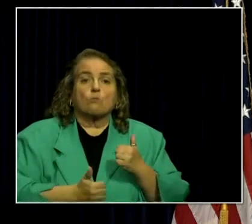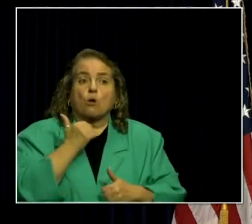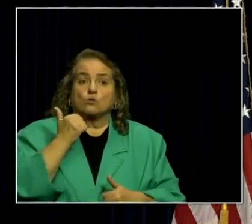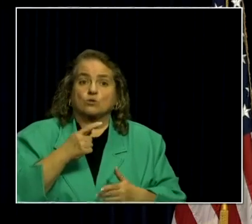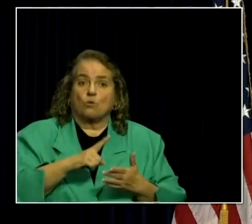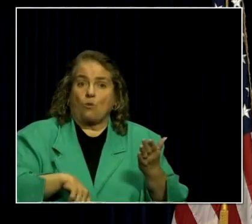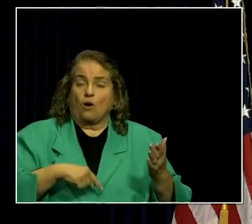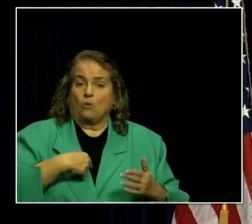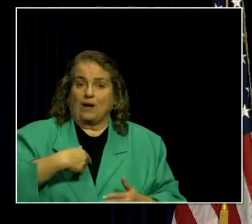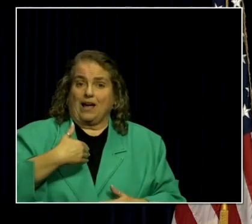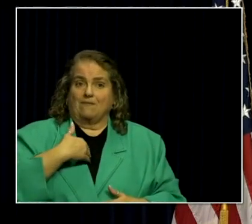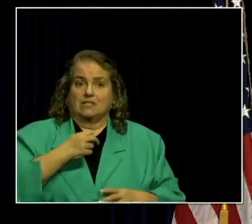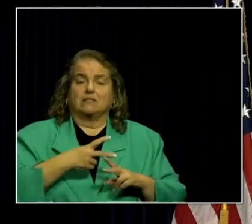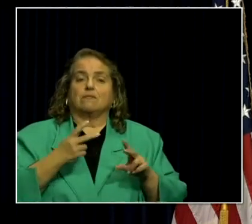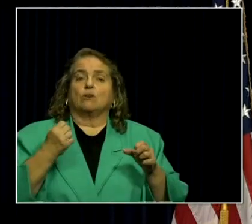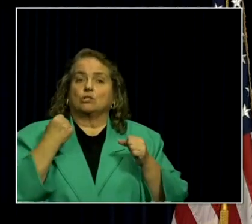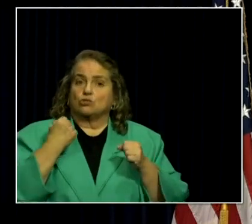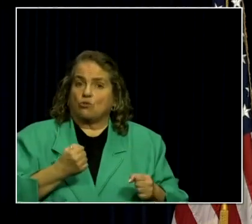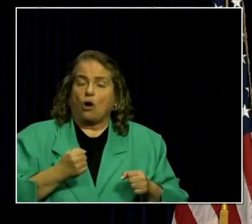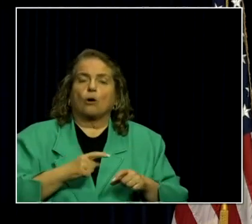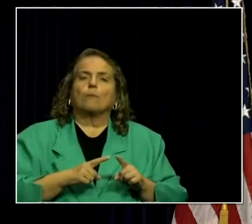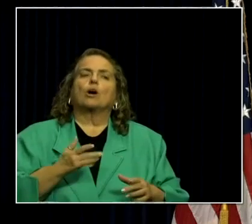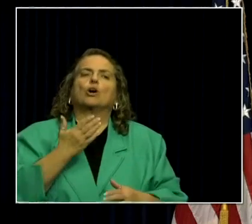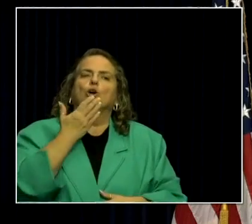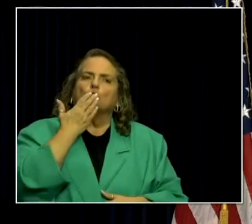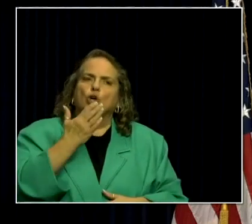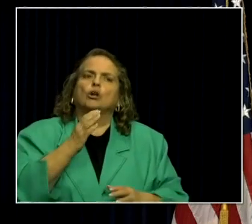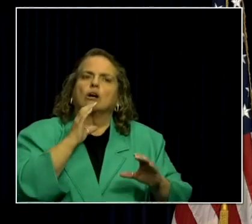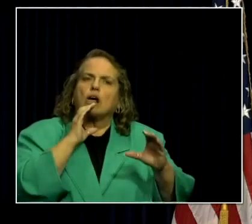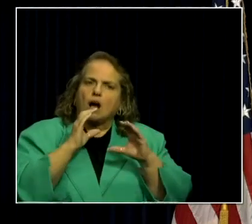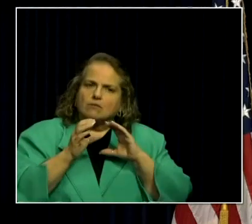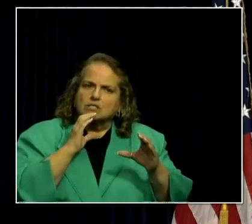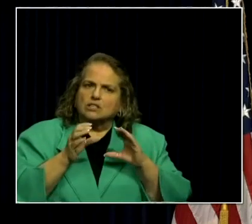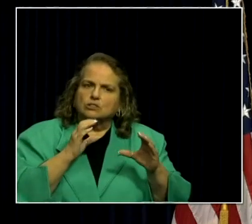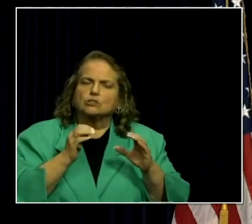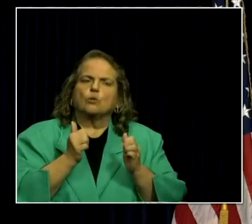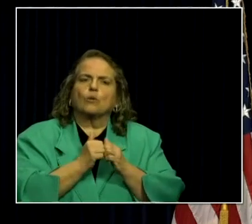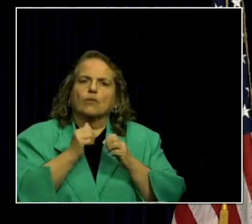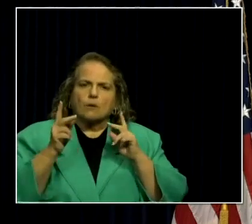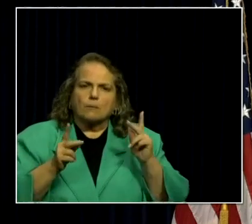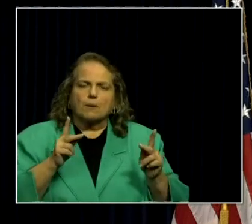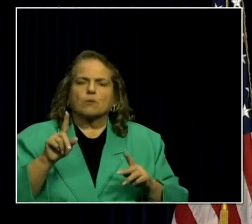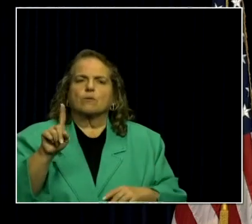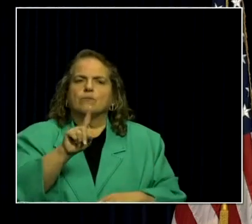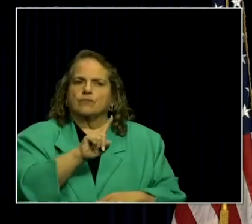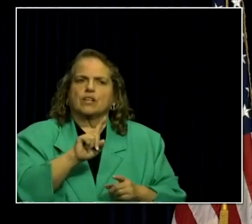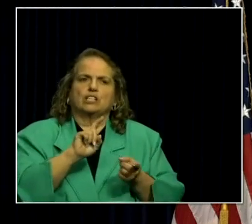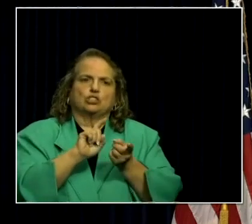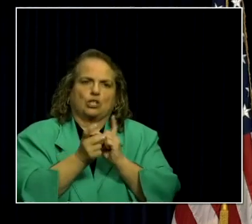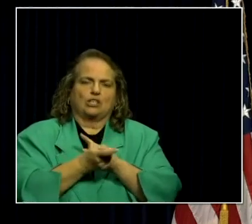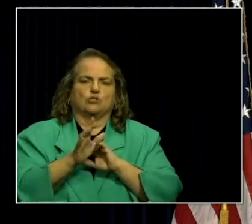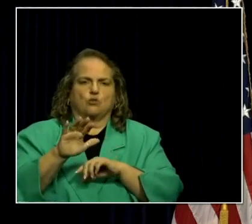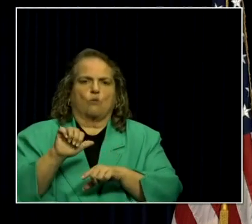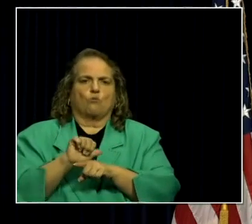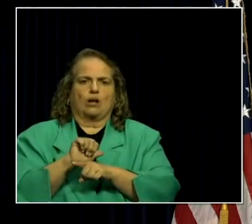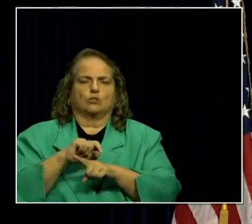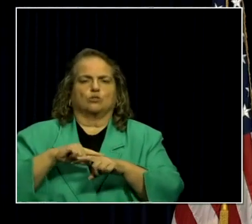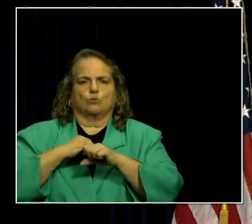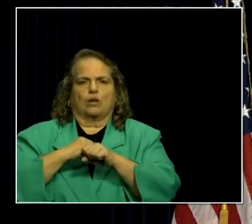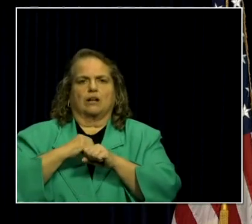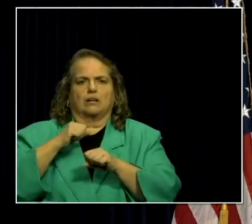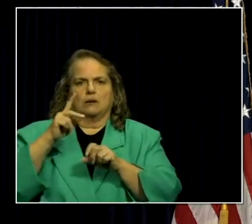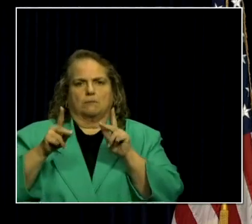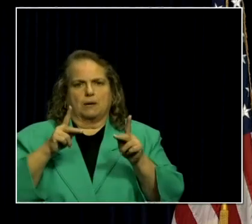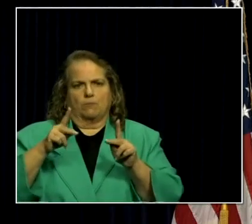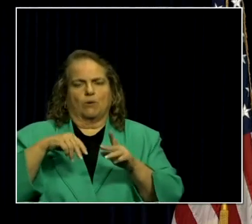very strong but good conversations where we've asked people to start changing practices to protect the